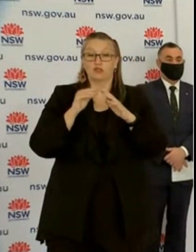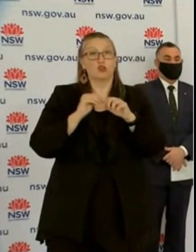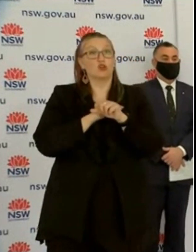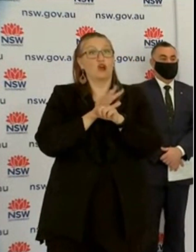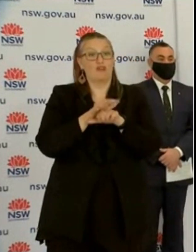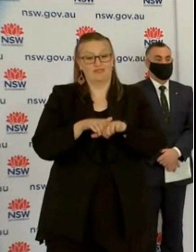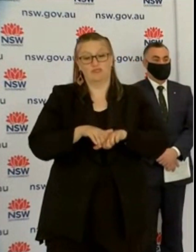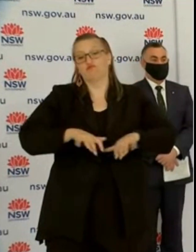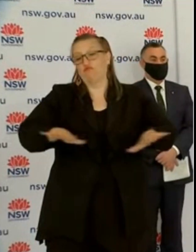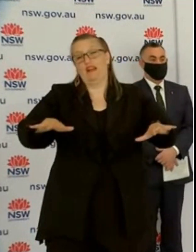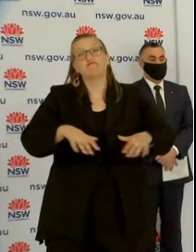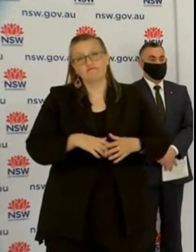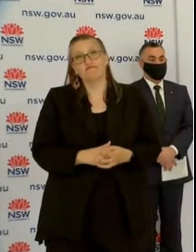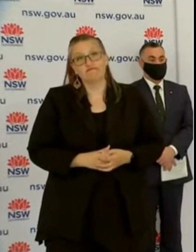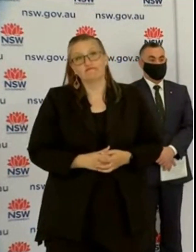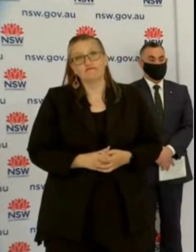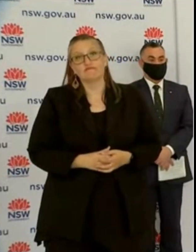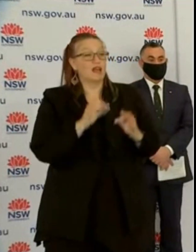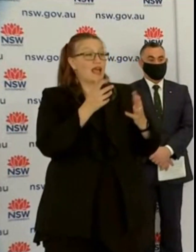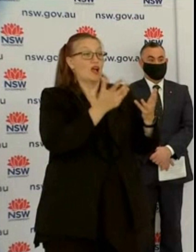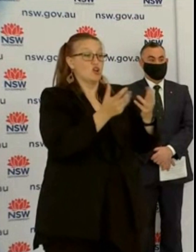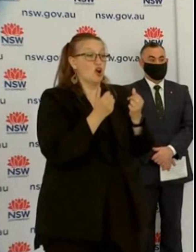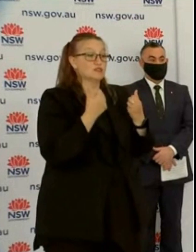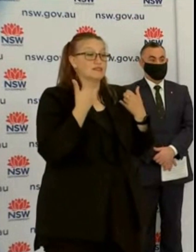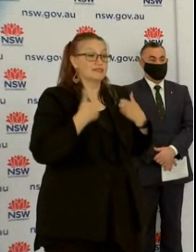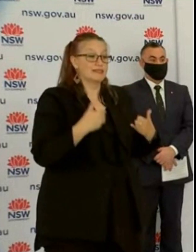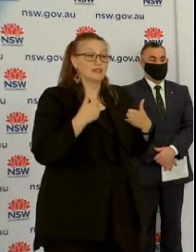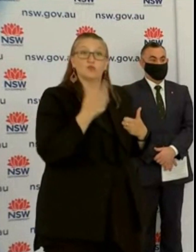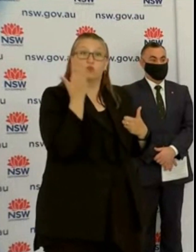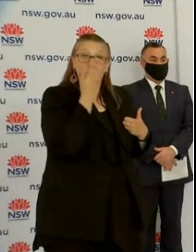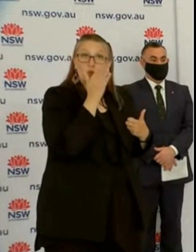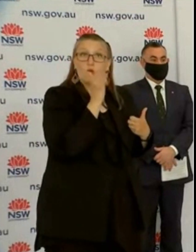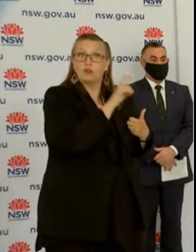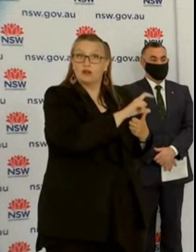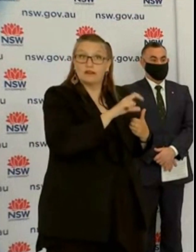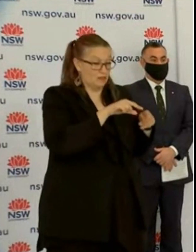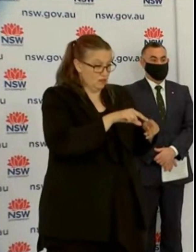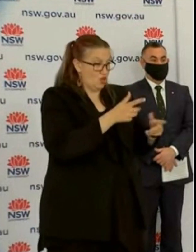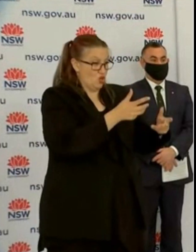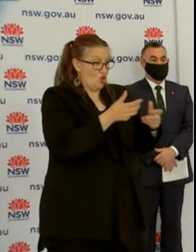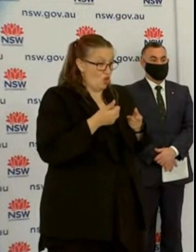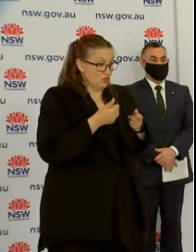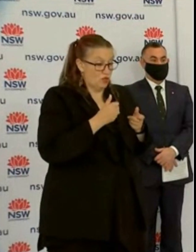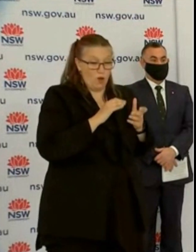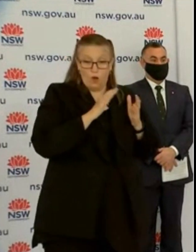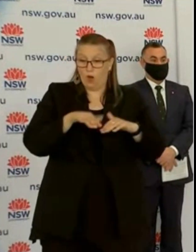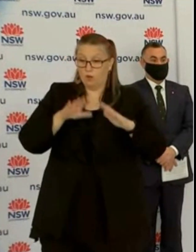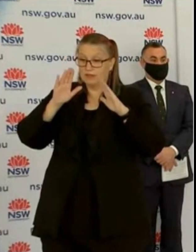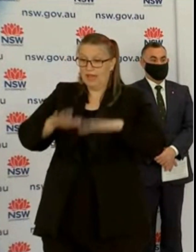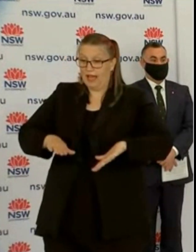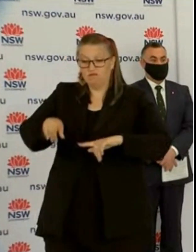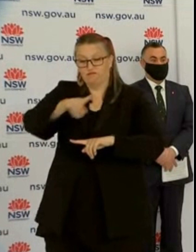in households after there had been a case at an educational centre, and we know that's primarily driven again by unvaccinated